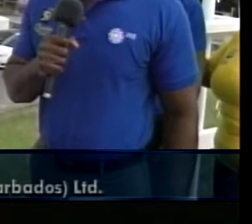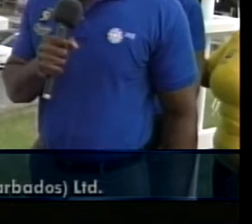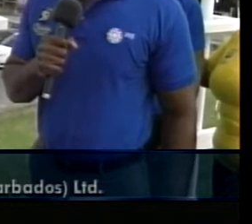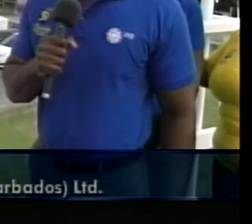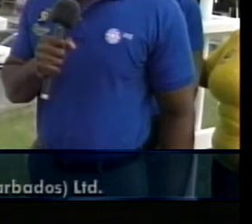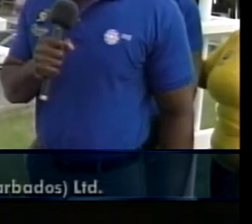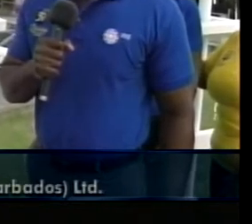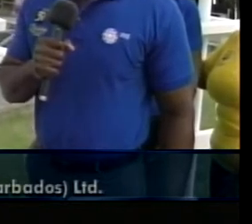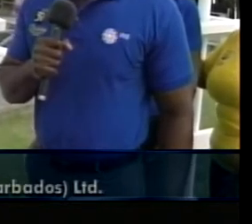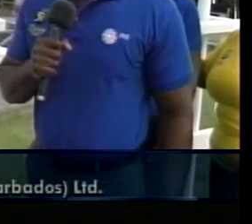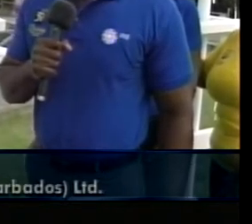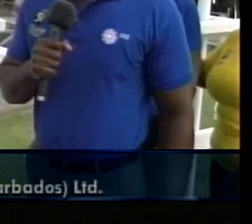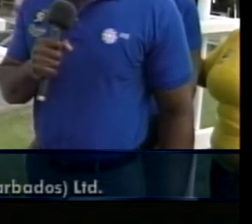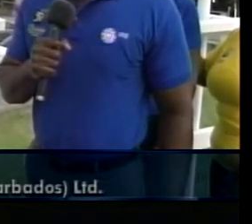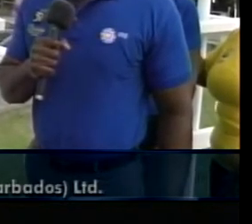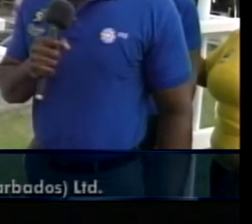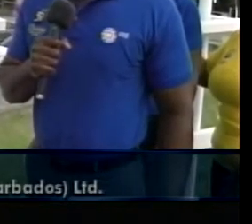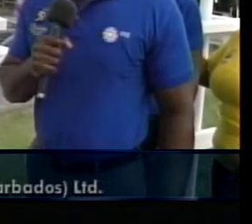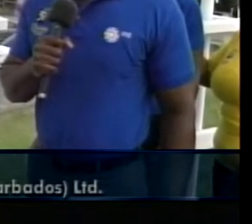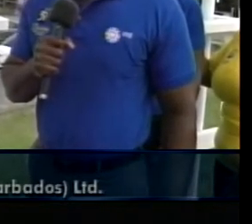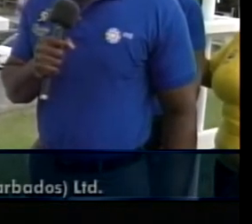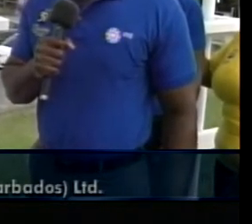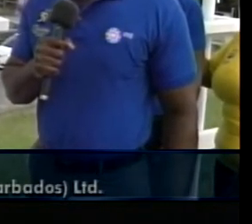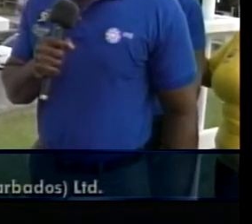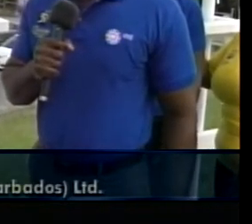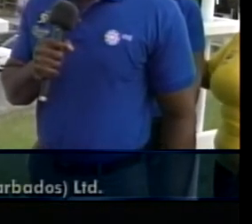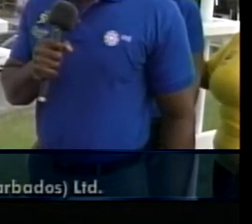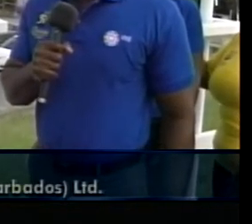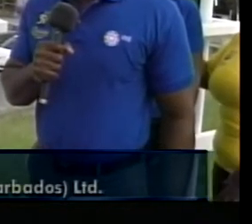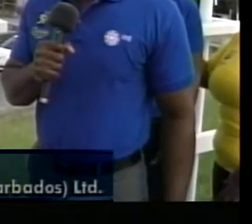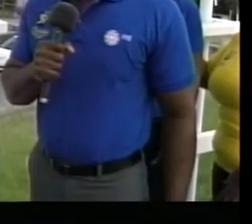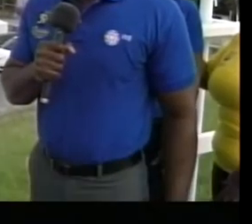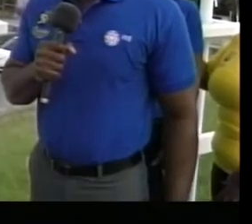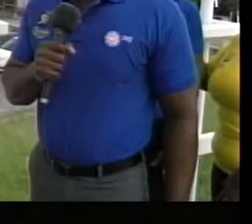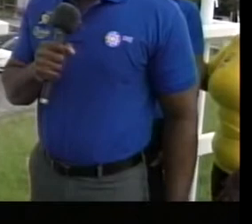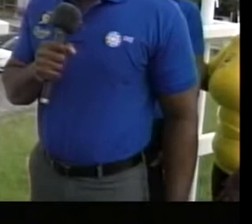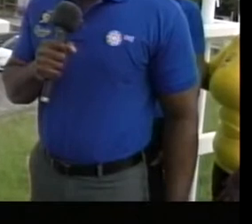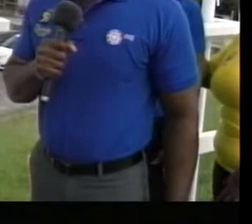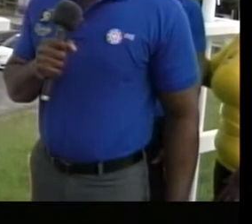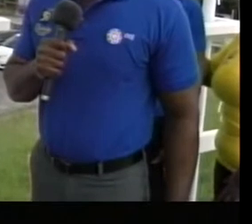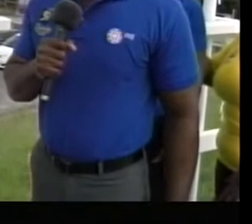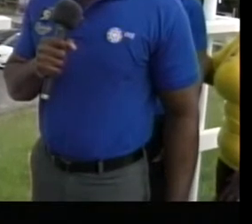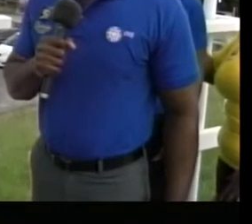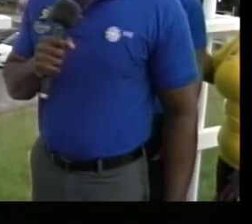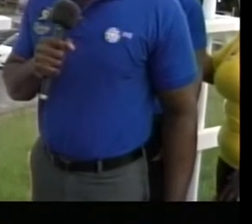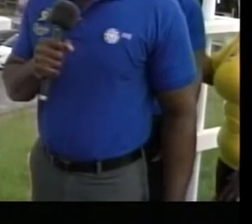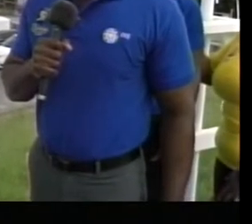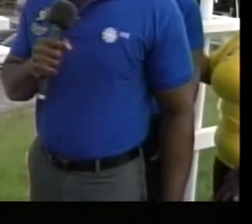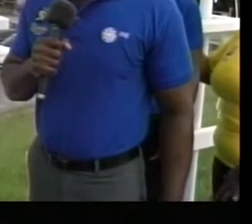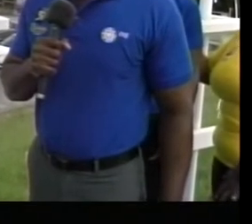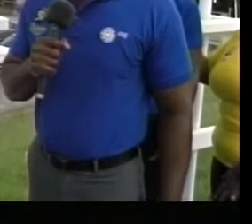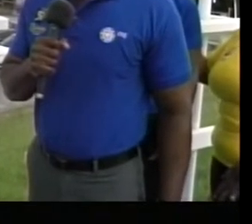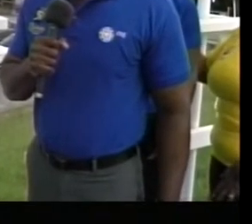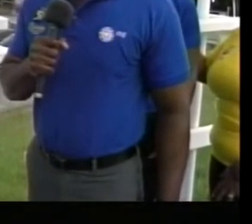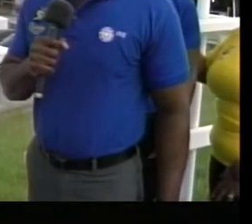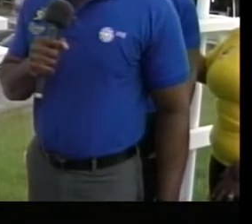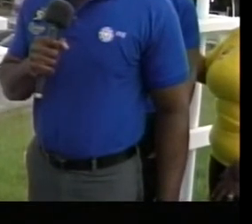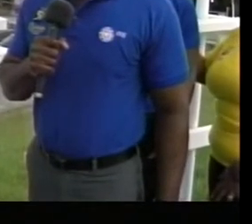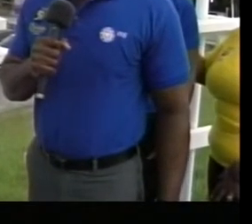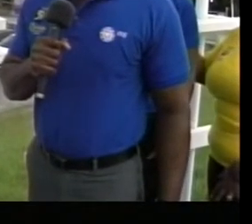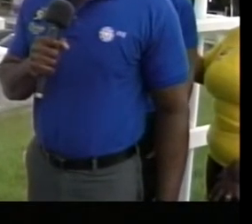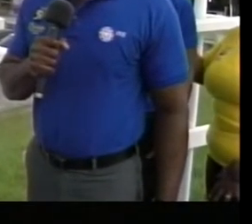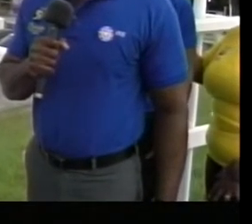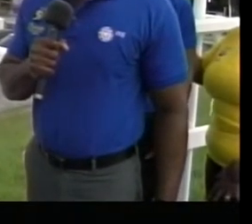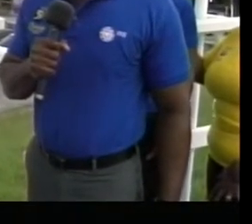50th independence. Certainly as a company operating in 23 territories, we are pleased to be seeing Barbados reach its